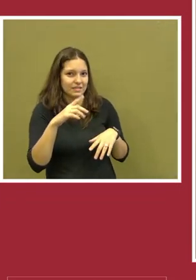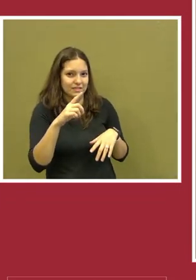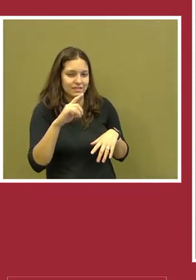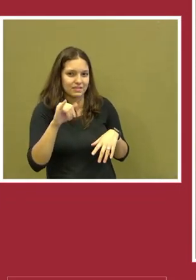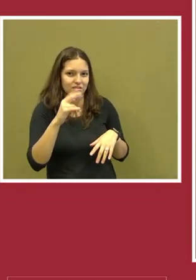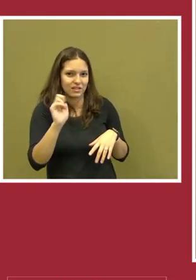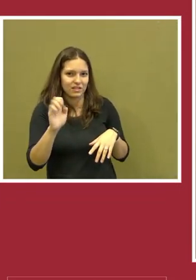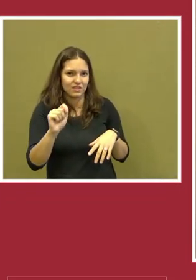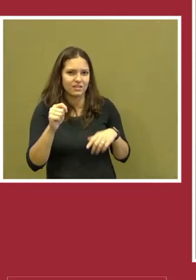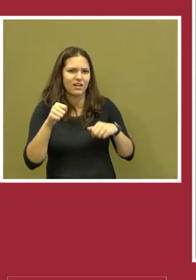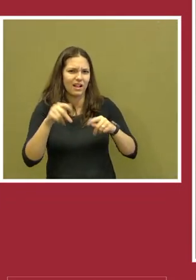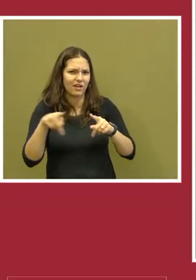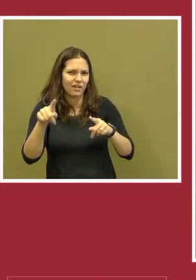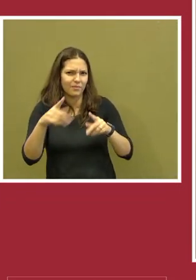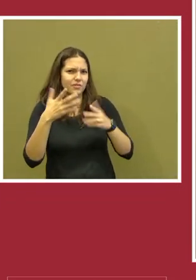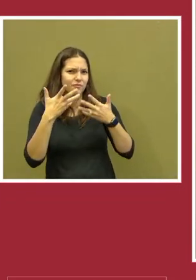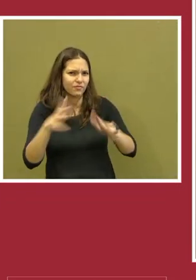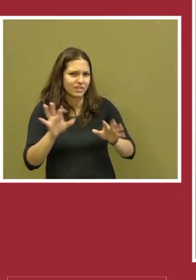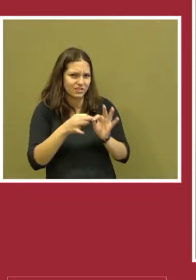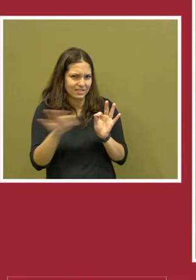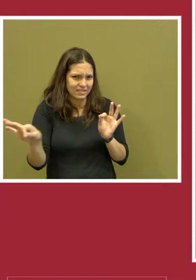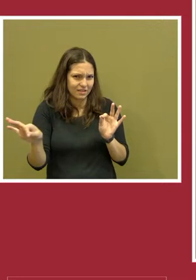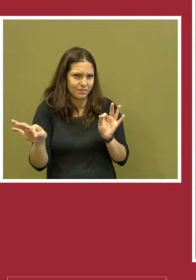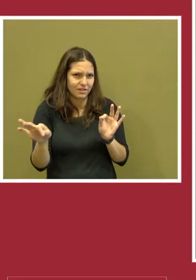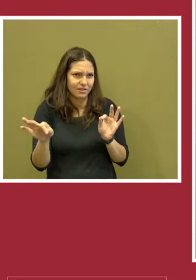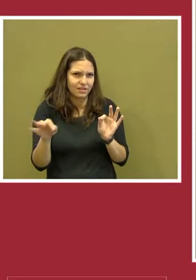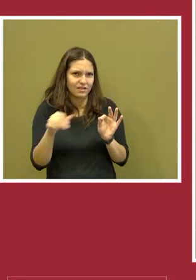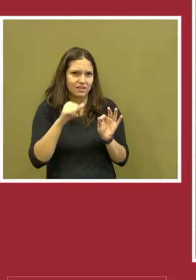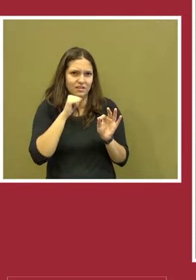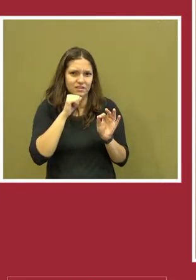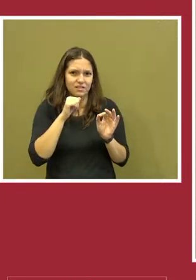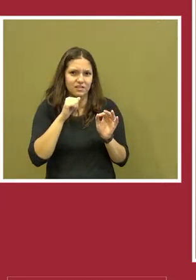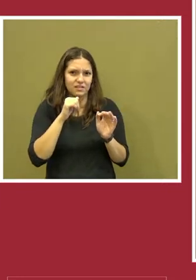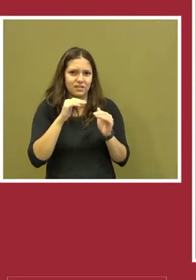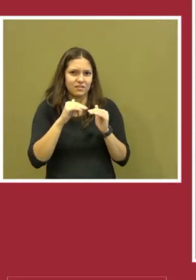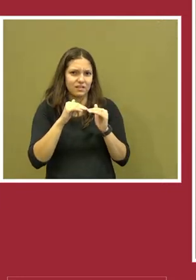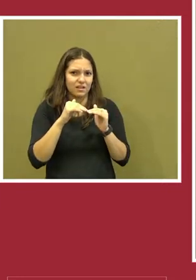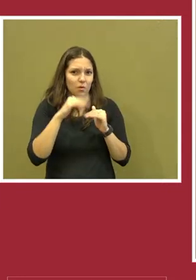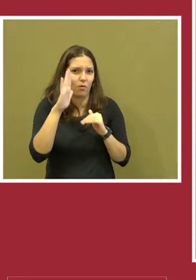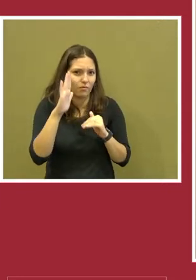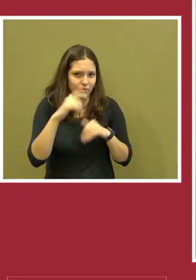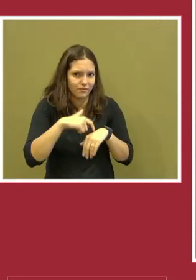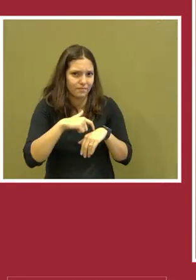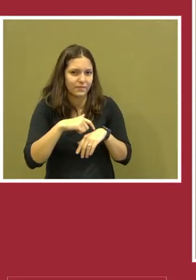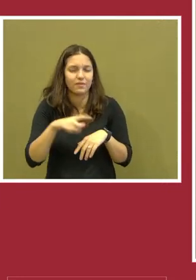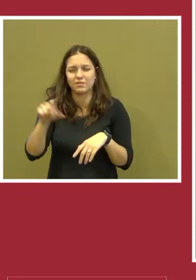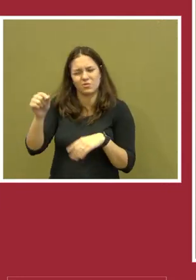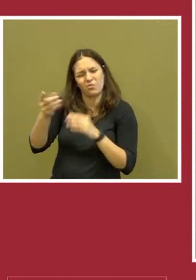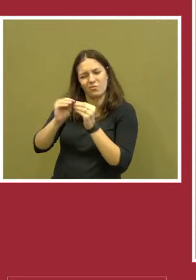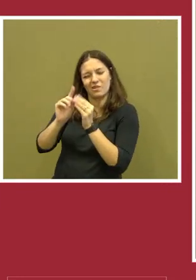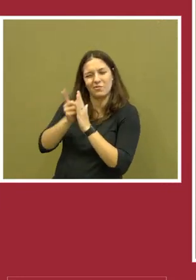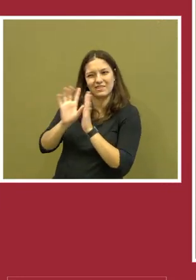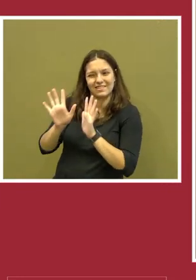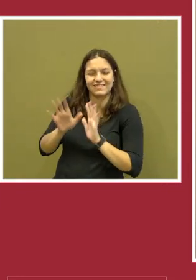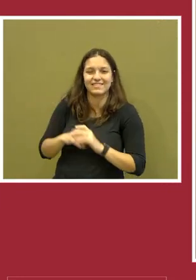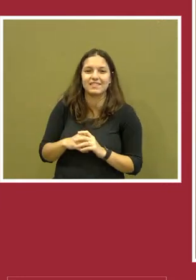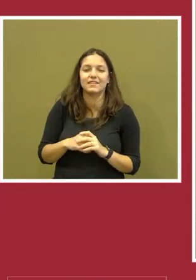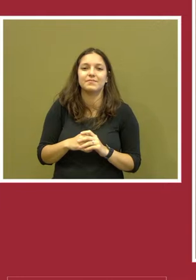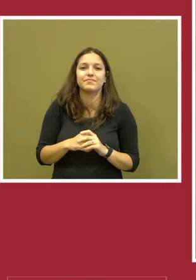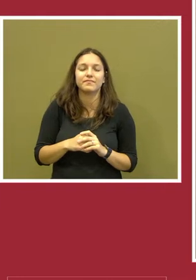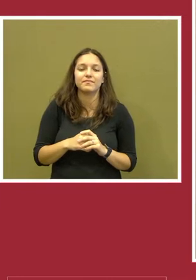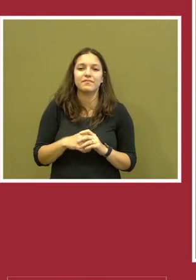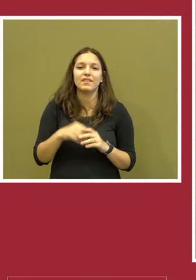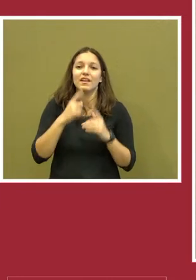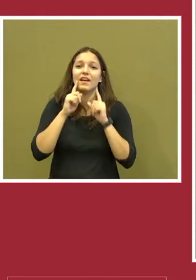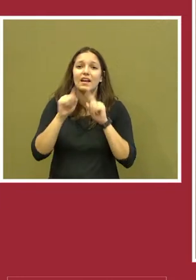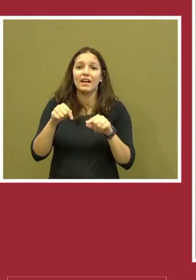Janet, can we just allow him to finish his statement as long as it doesn't take more than a little? Like, yeah. 20 more seconds. Answer what